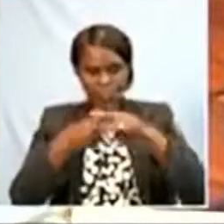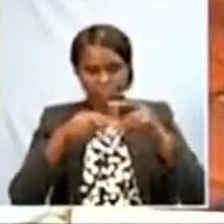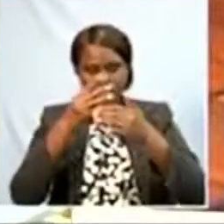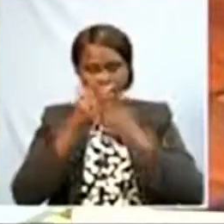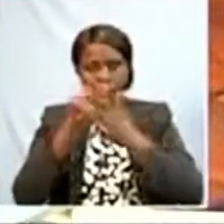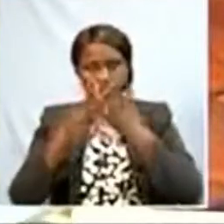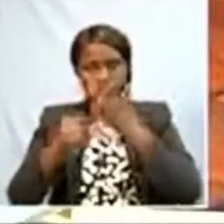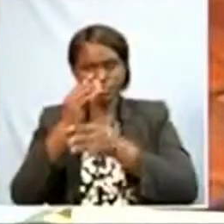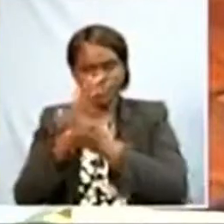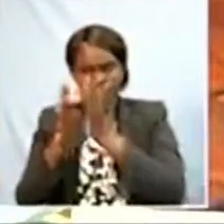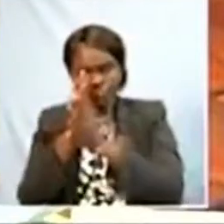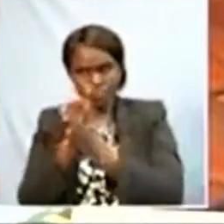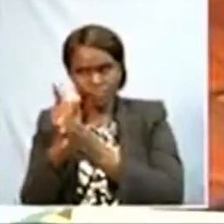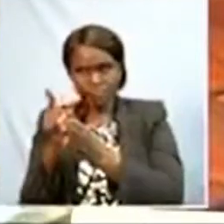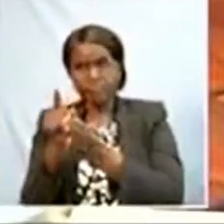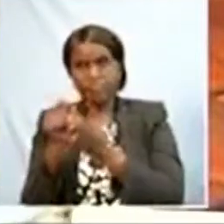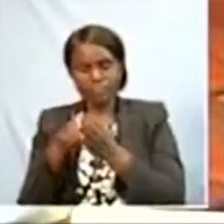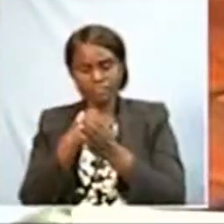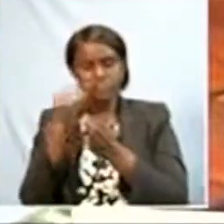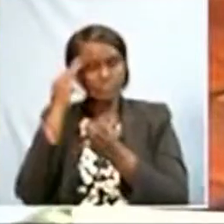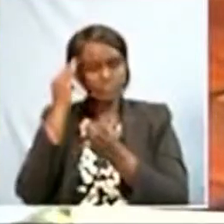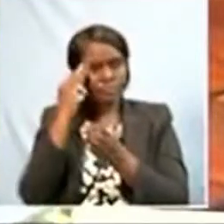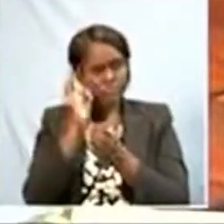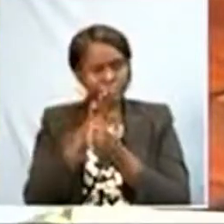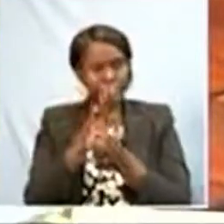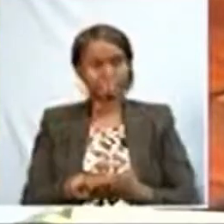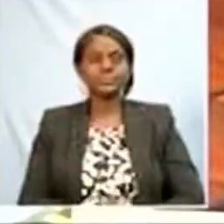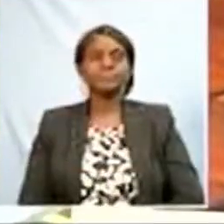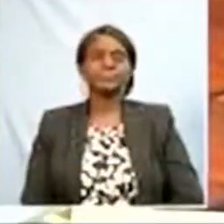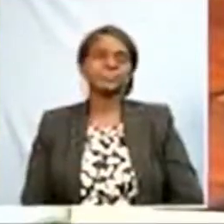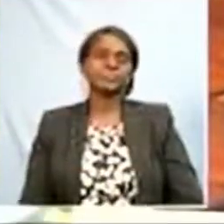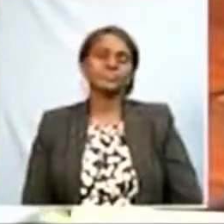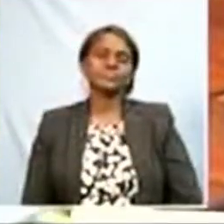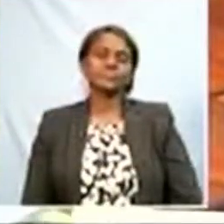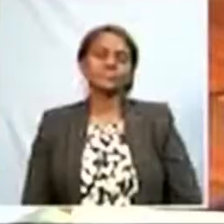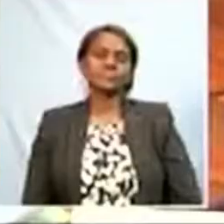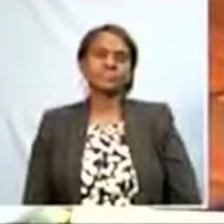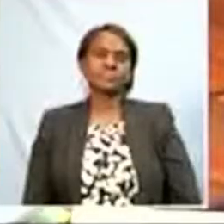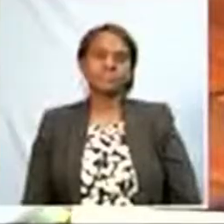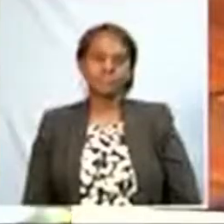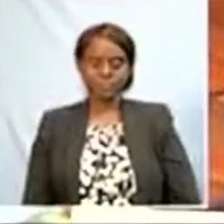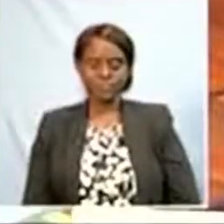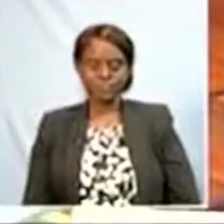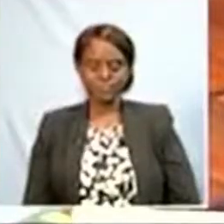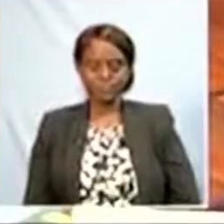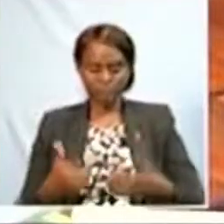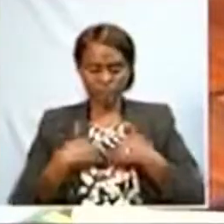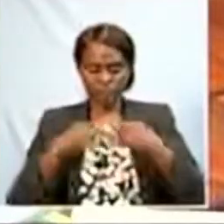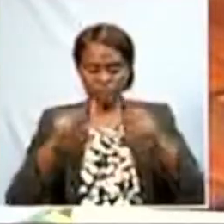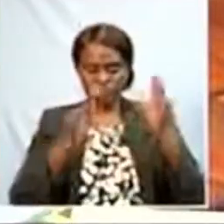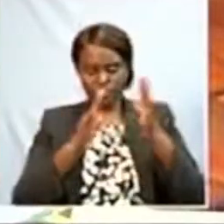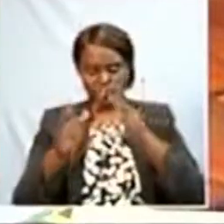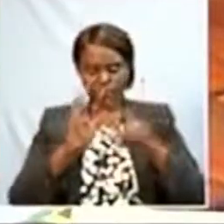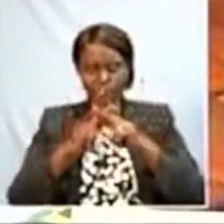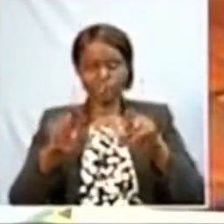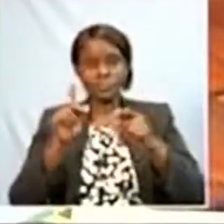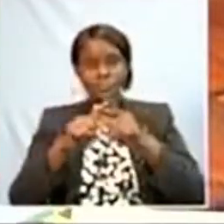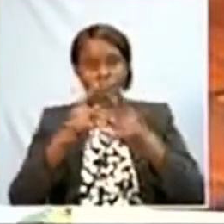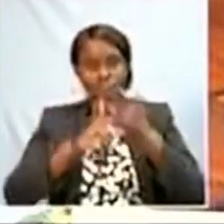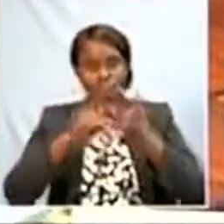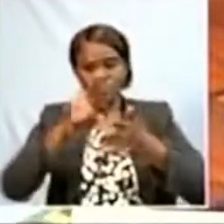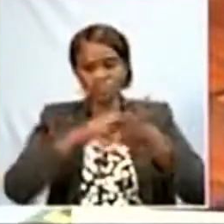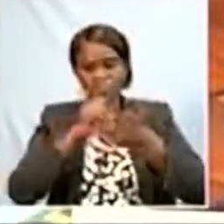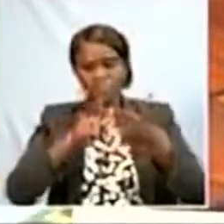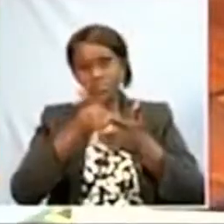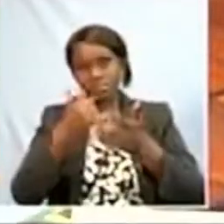are going to be constructed, we took that into consideration. Okay. Yes. So we had no option, Chair, but to cancel